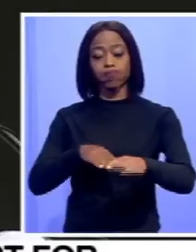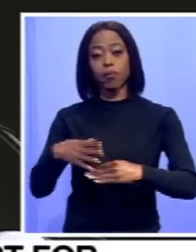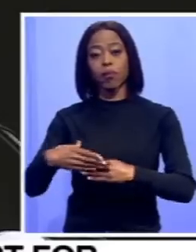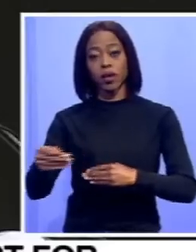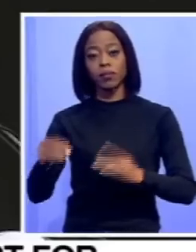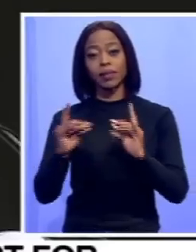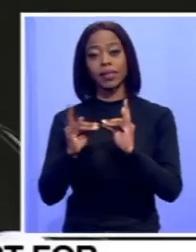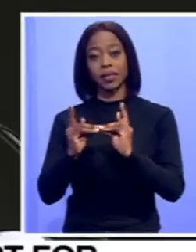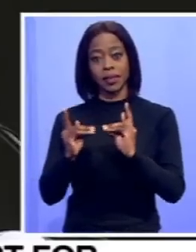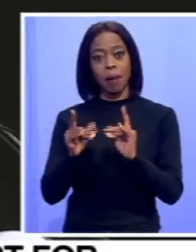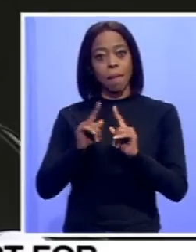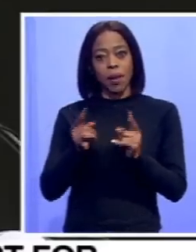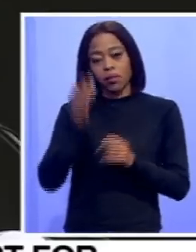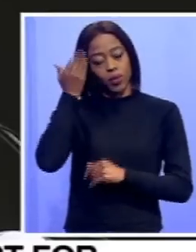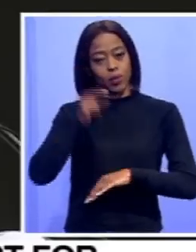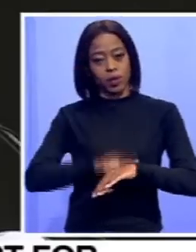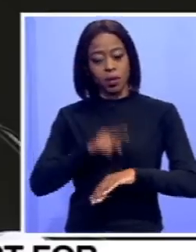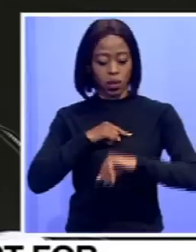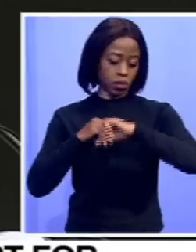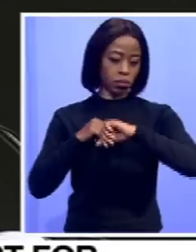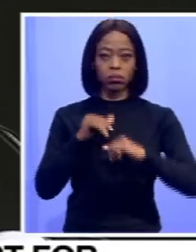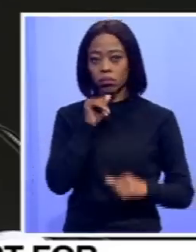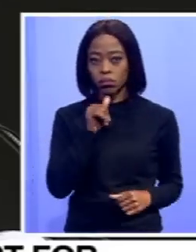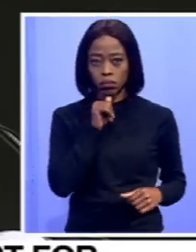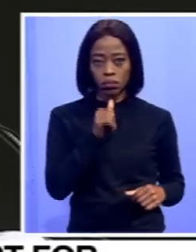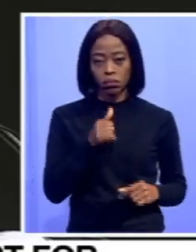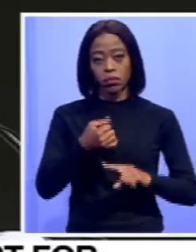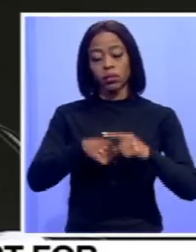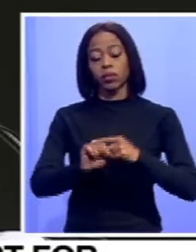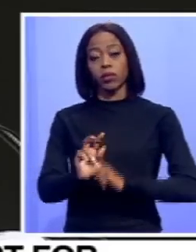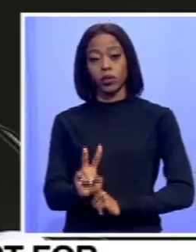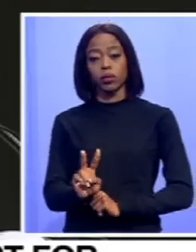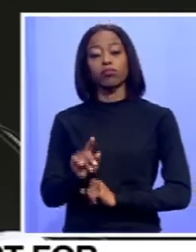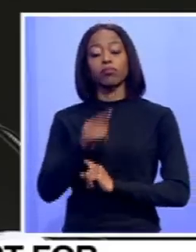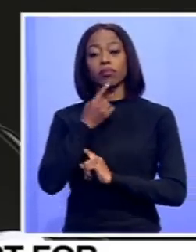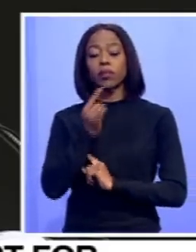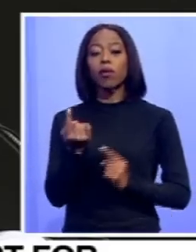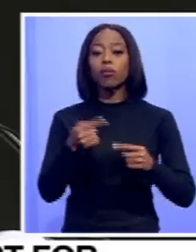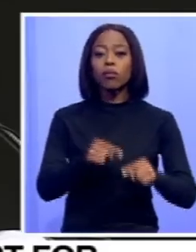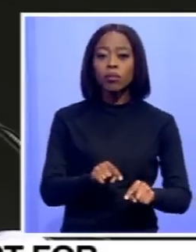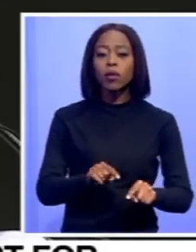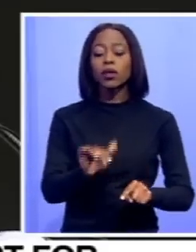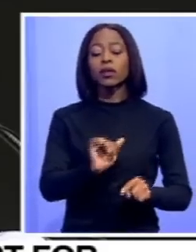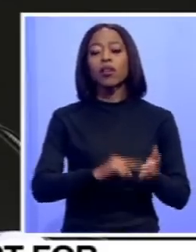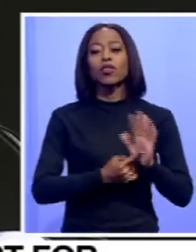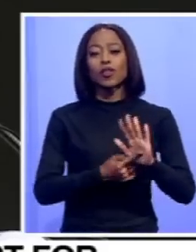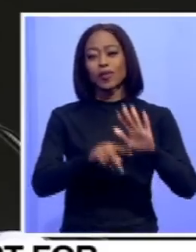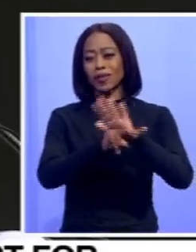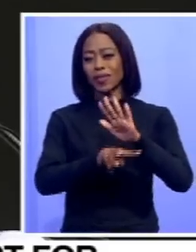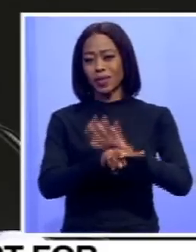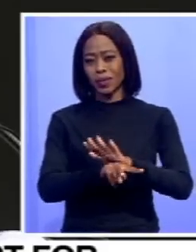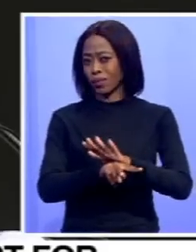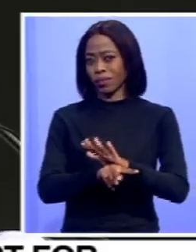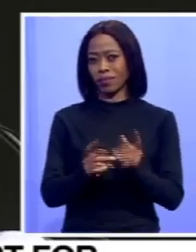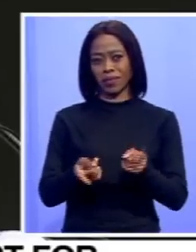time because he did not look at his watch. Sub 2. He described the arrival as depicted on the video as not being haphazard in his